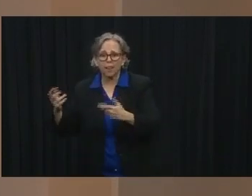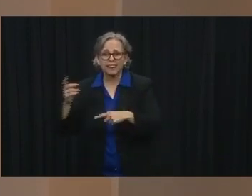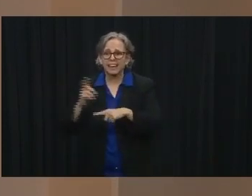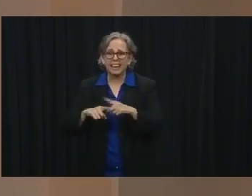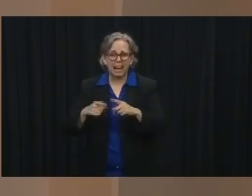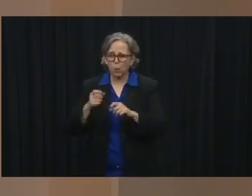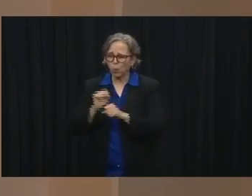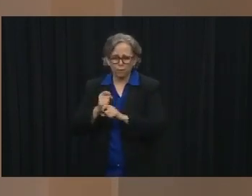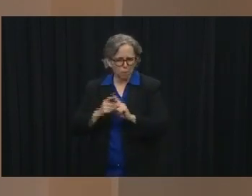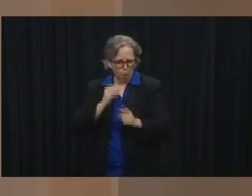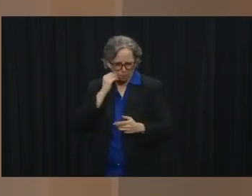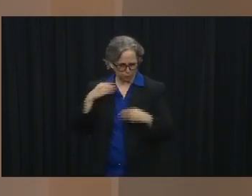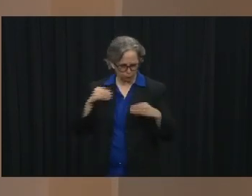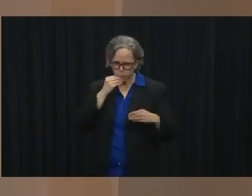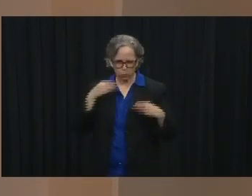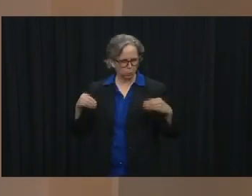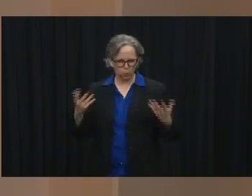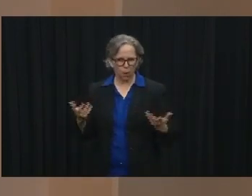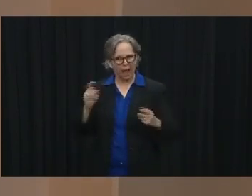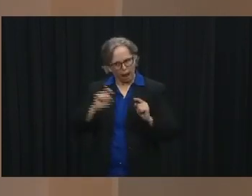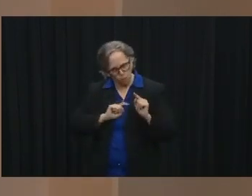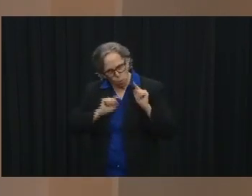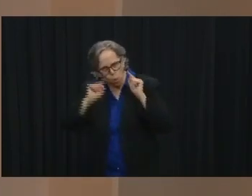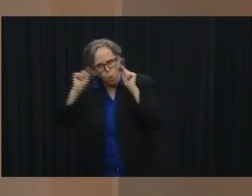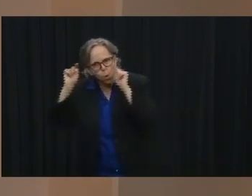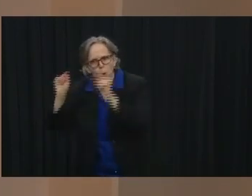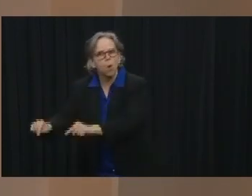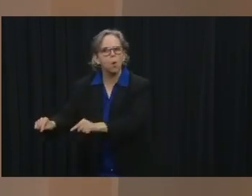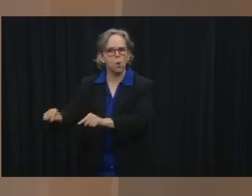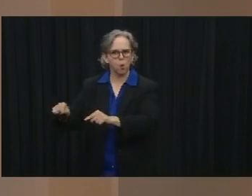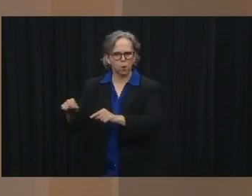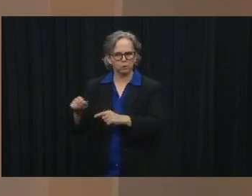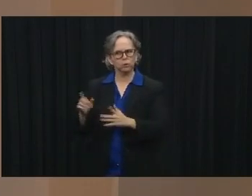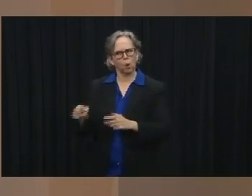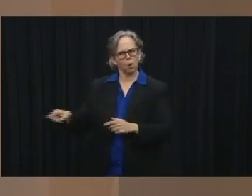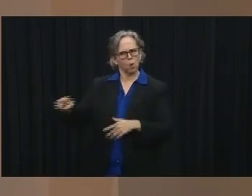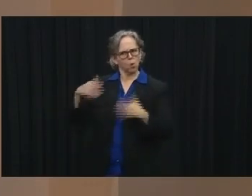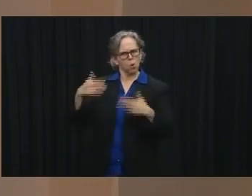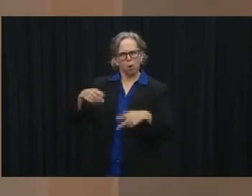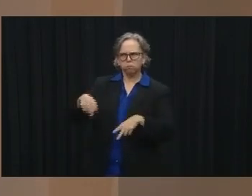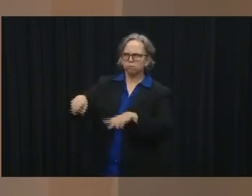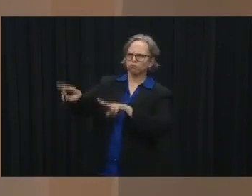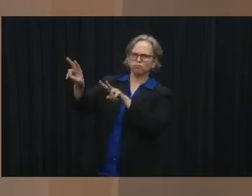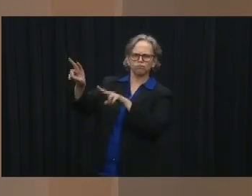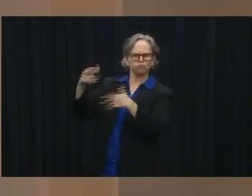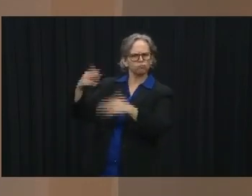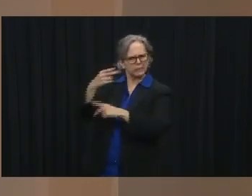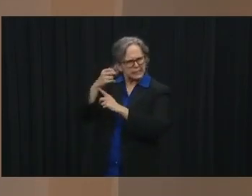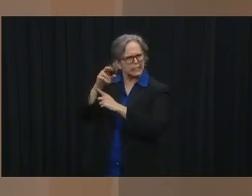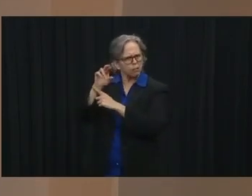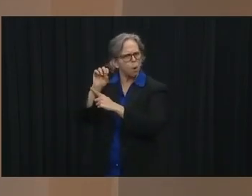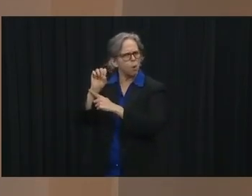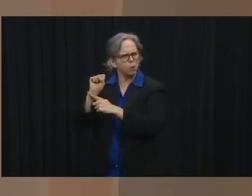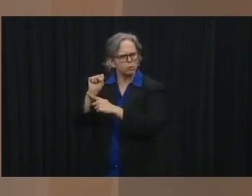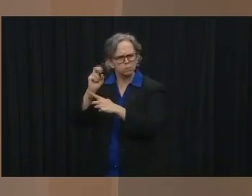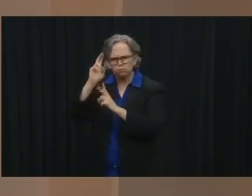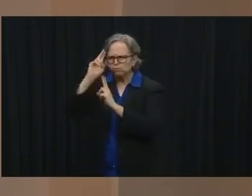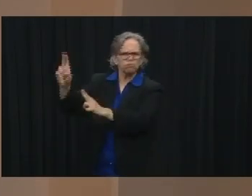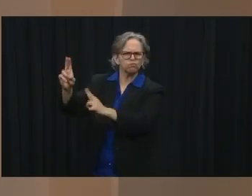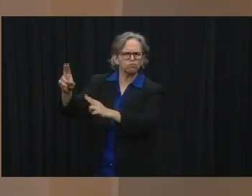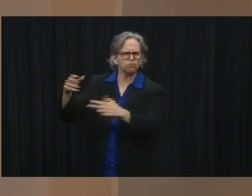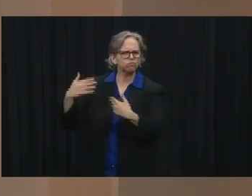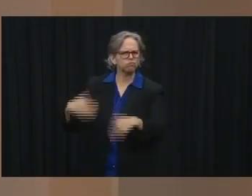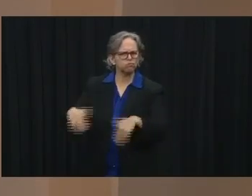showing up. We're grateful for the delivery personnel that are delivering things to our homes during this time.